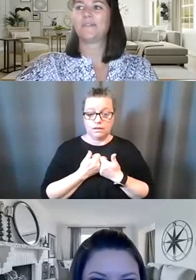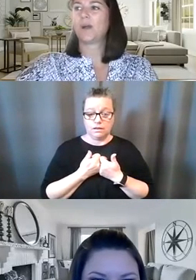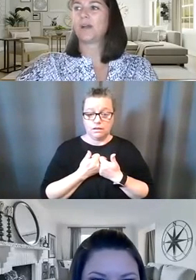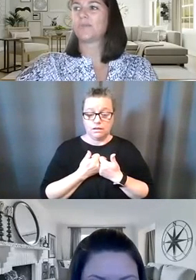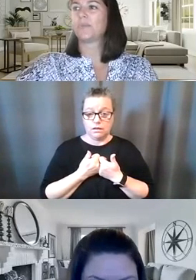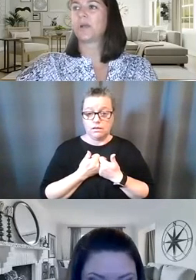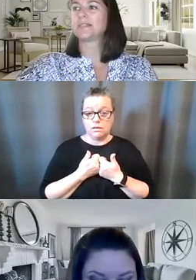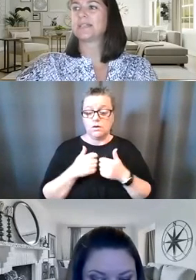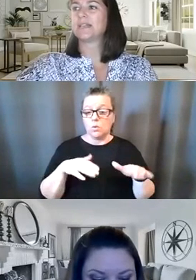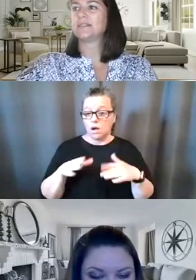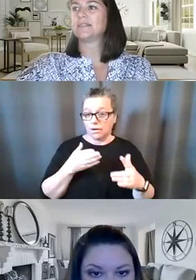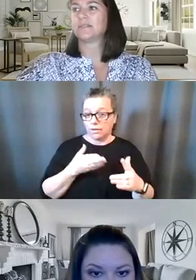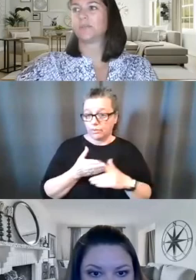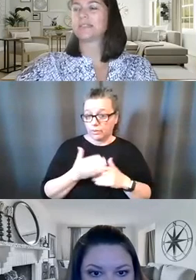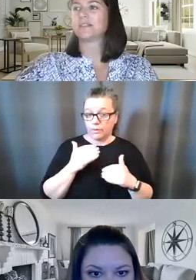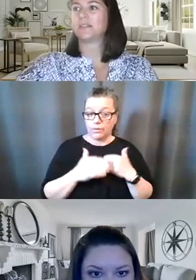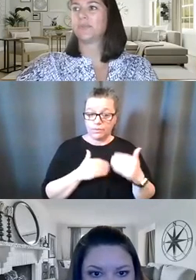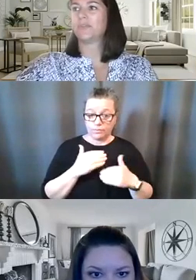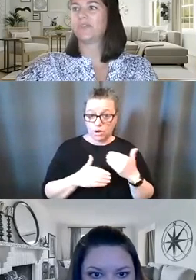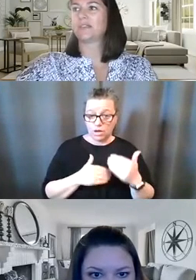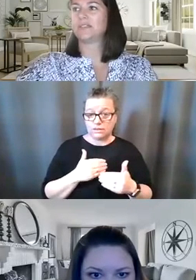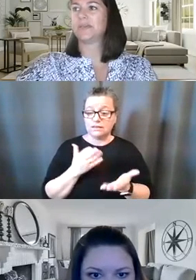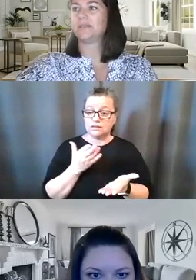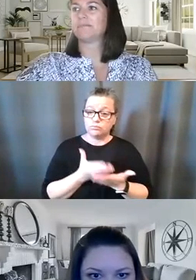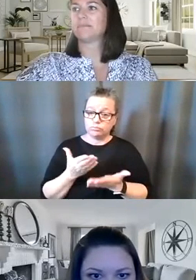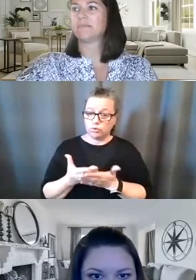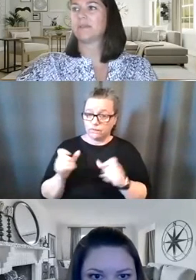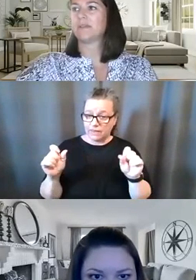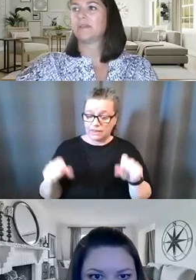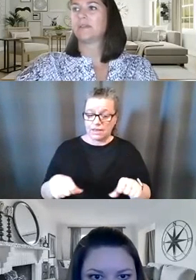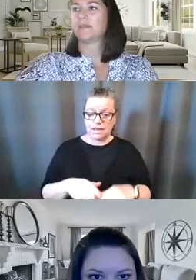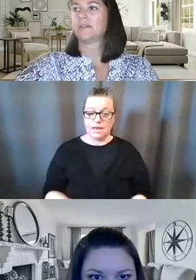have them walk through the process. So basically prove they can do it.